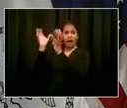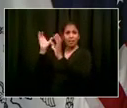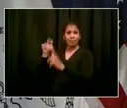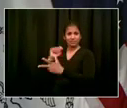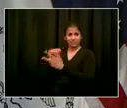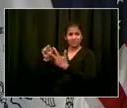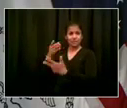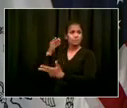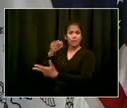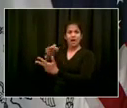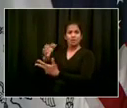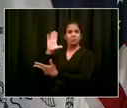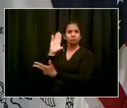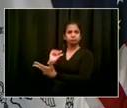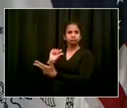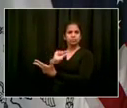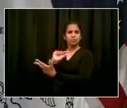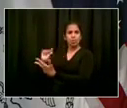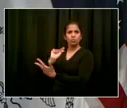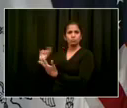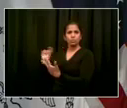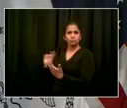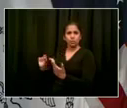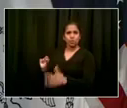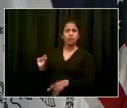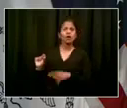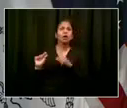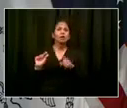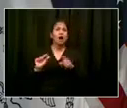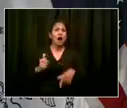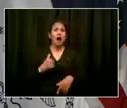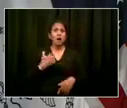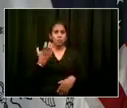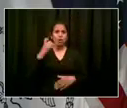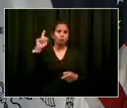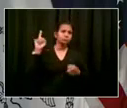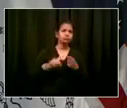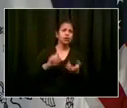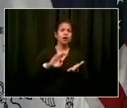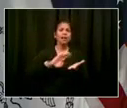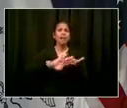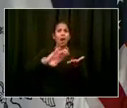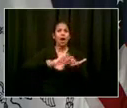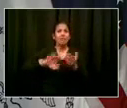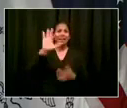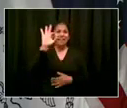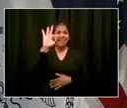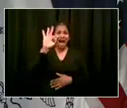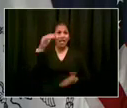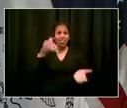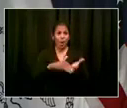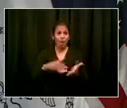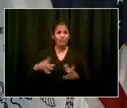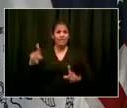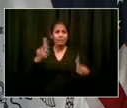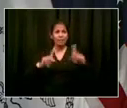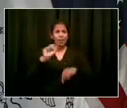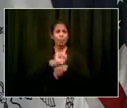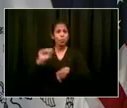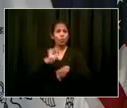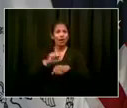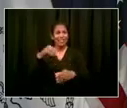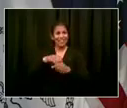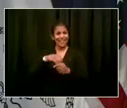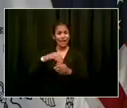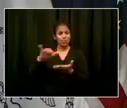roughly 9,000 people, which is less than half of what's attrited every year.